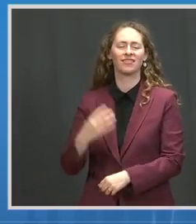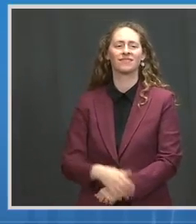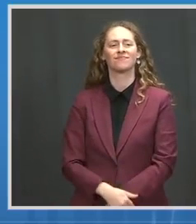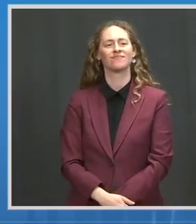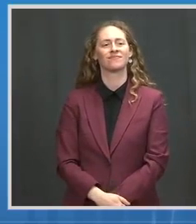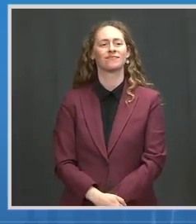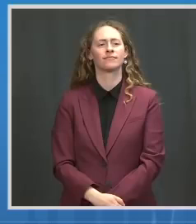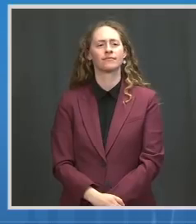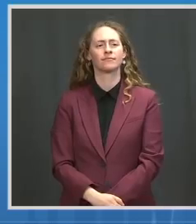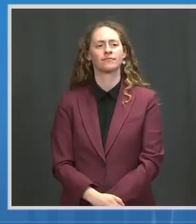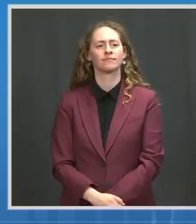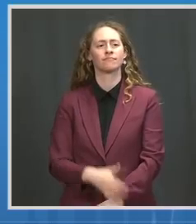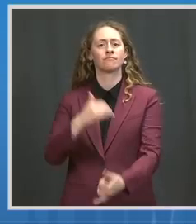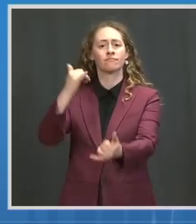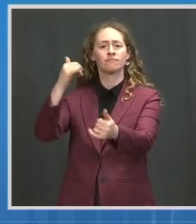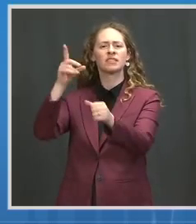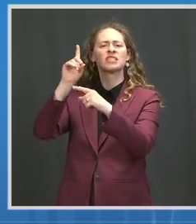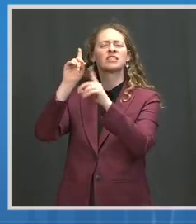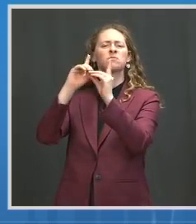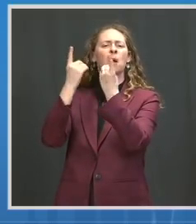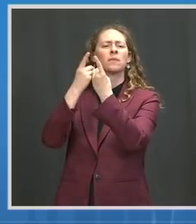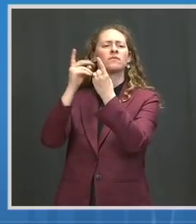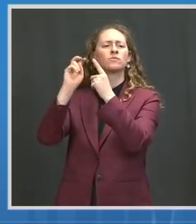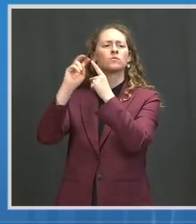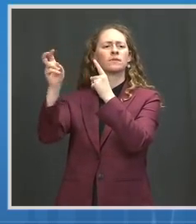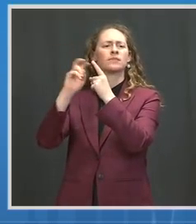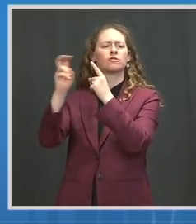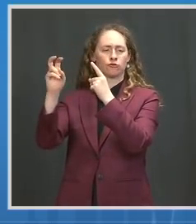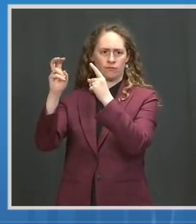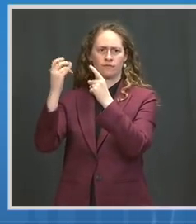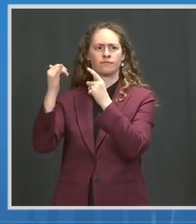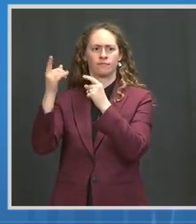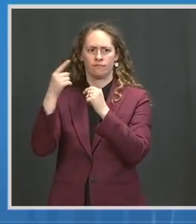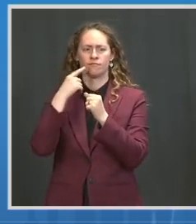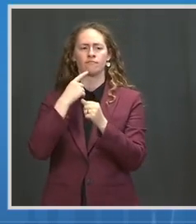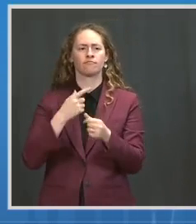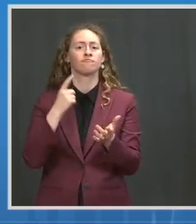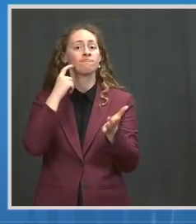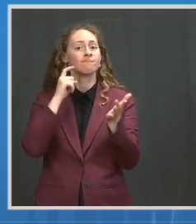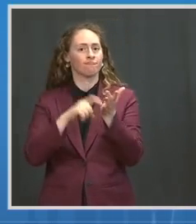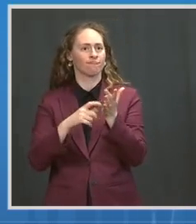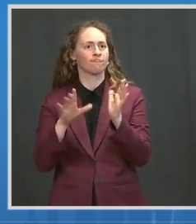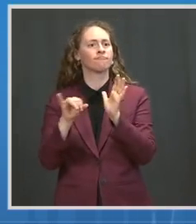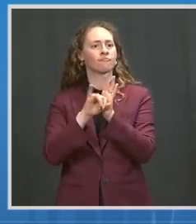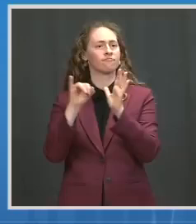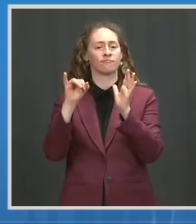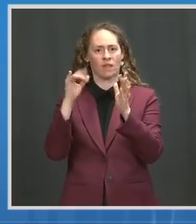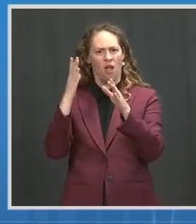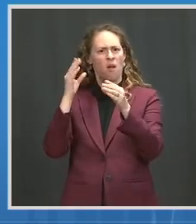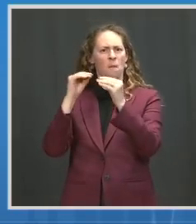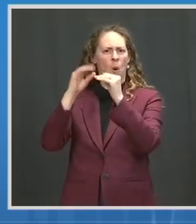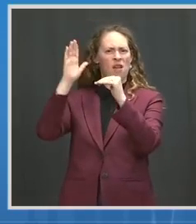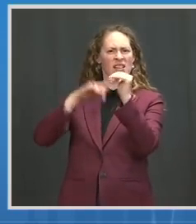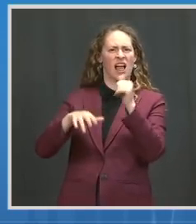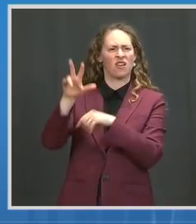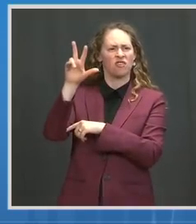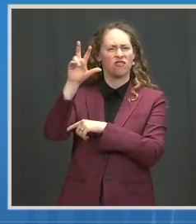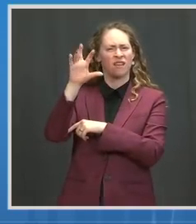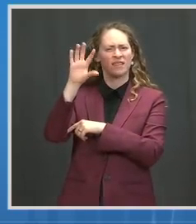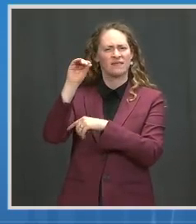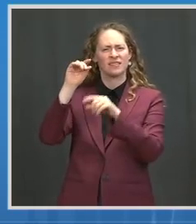than 350 transit agencies across the country are also offering free rides to vaccination